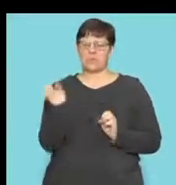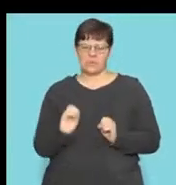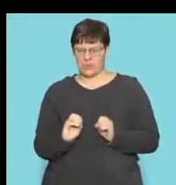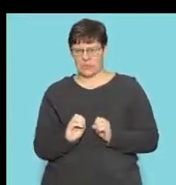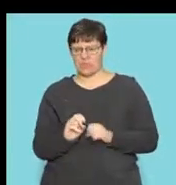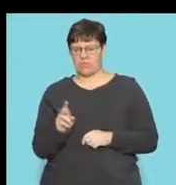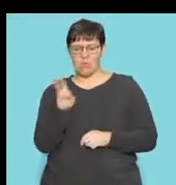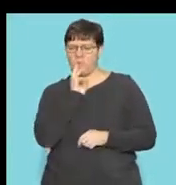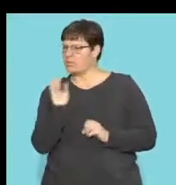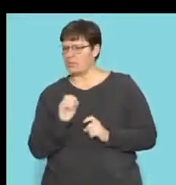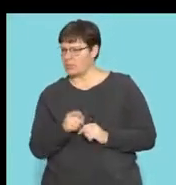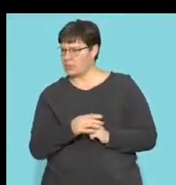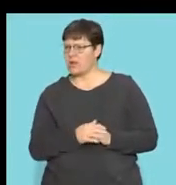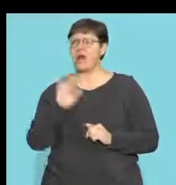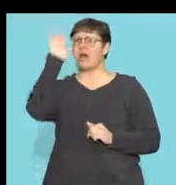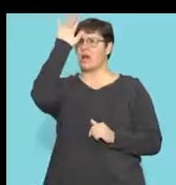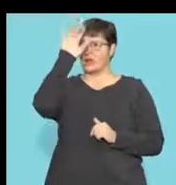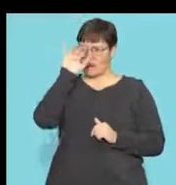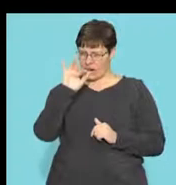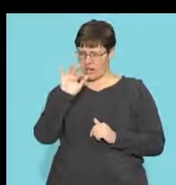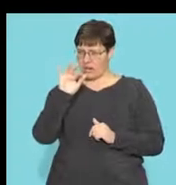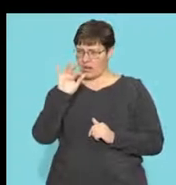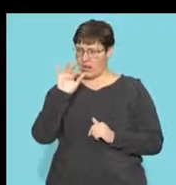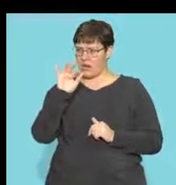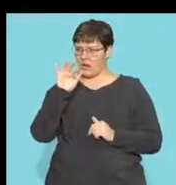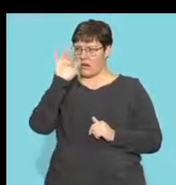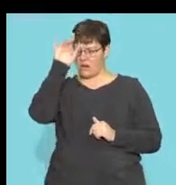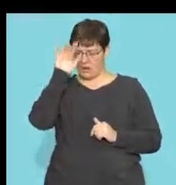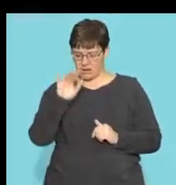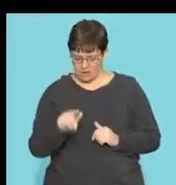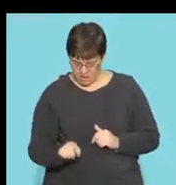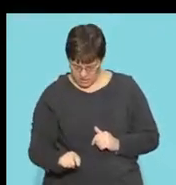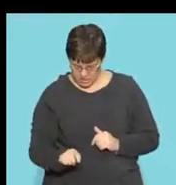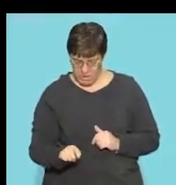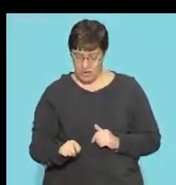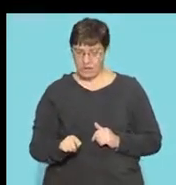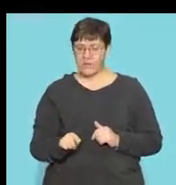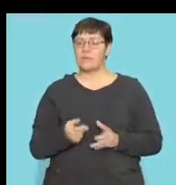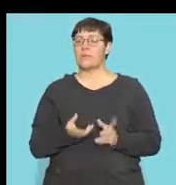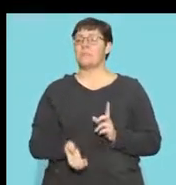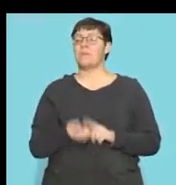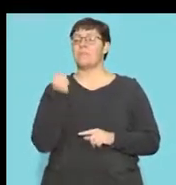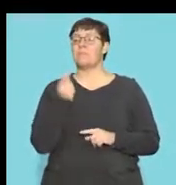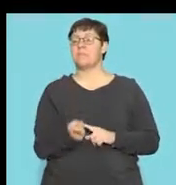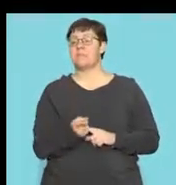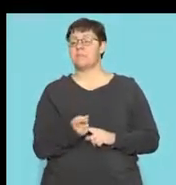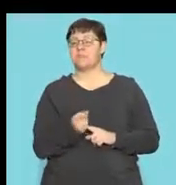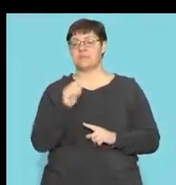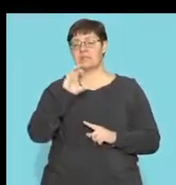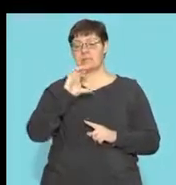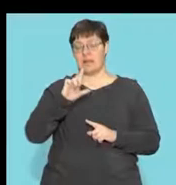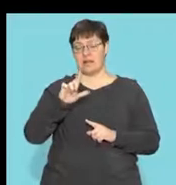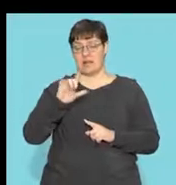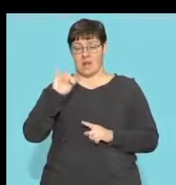water. There's no water there. Go on to the next part. We run all the way down till we get to